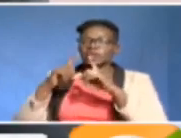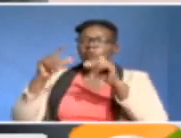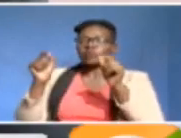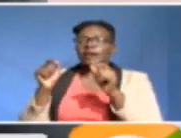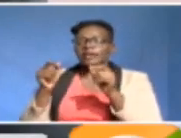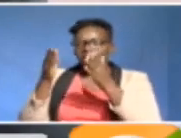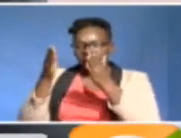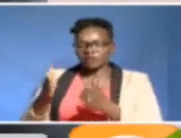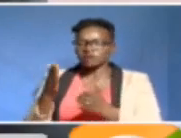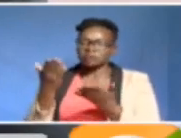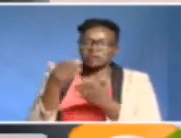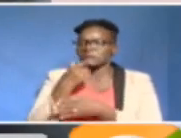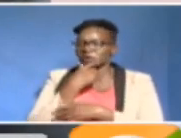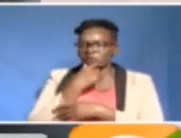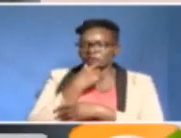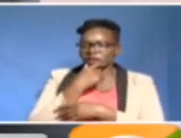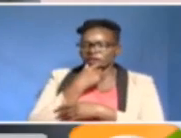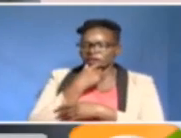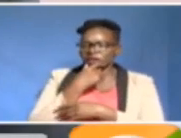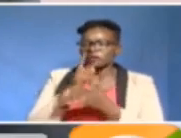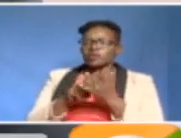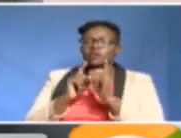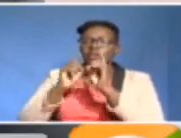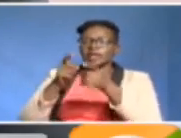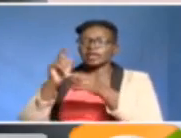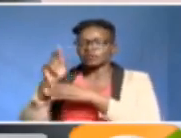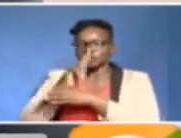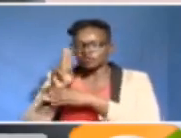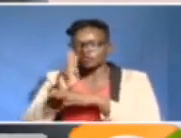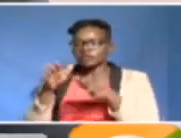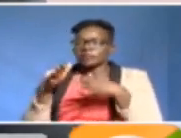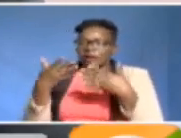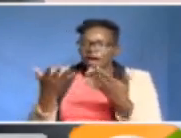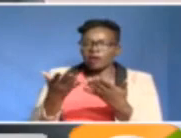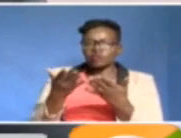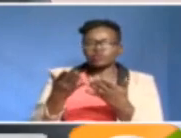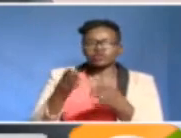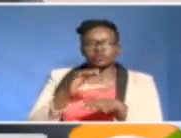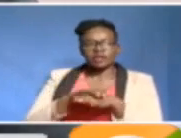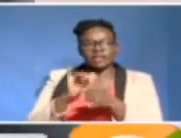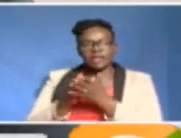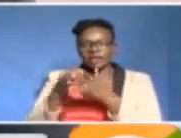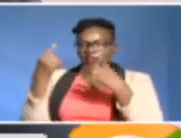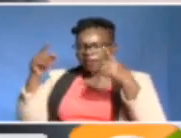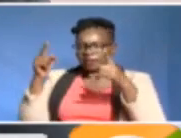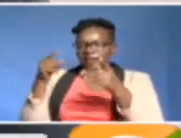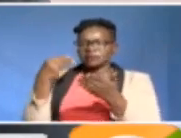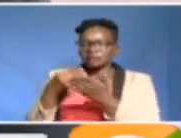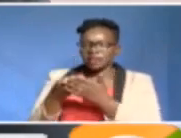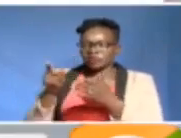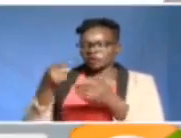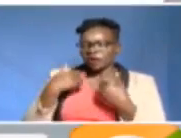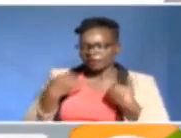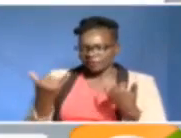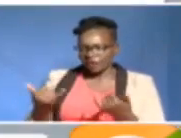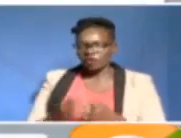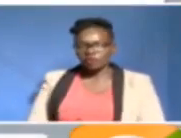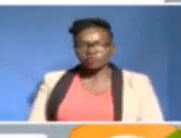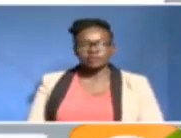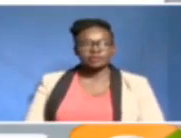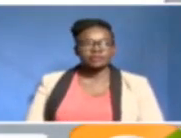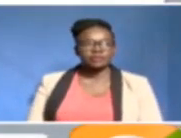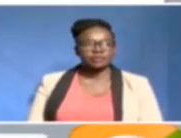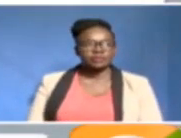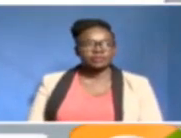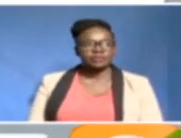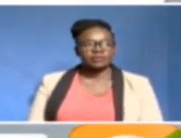well, what talent do you use and how did you get now the success and the money that you have now? You have to build